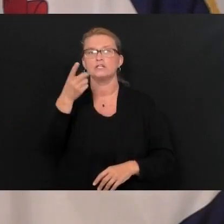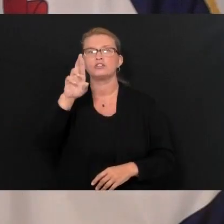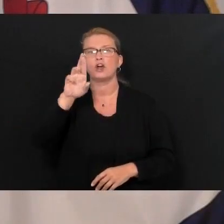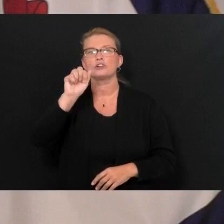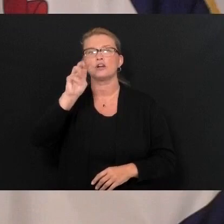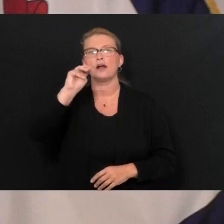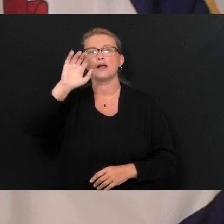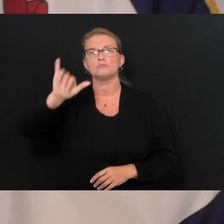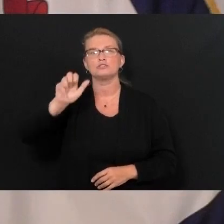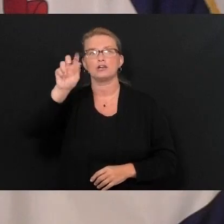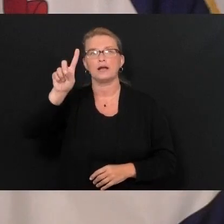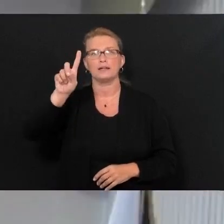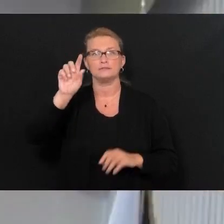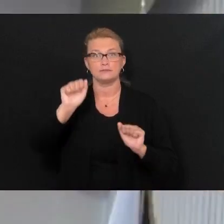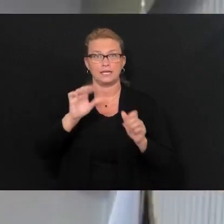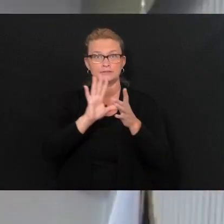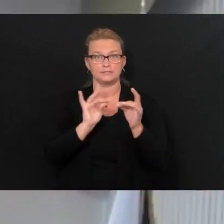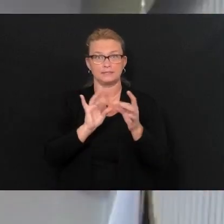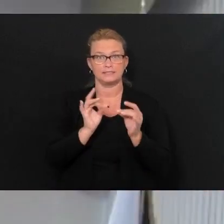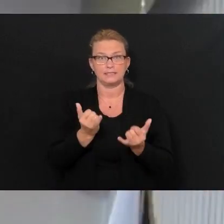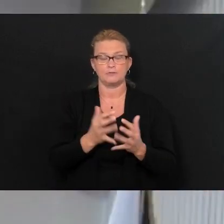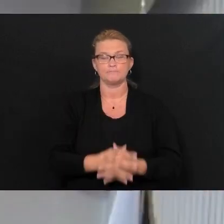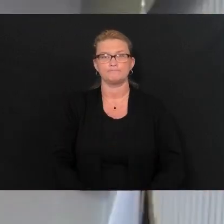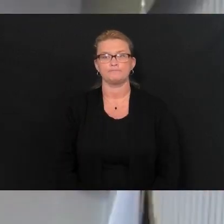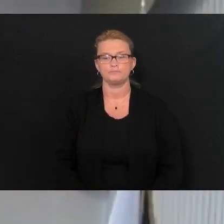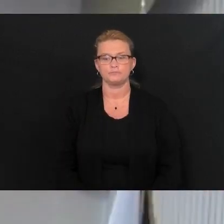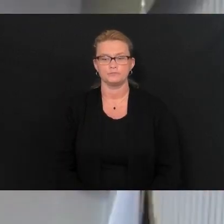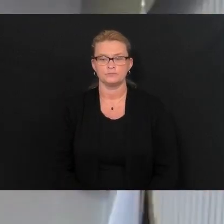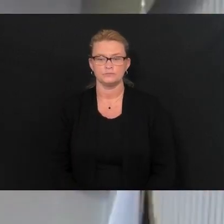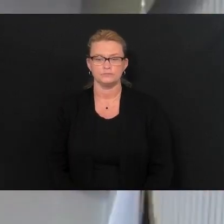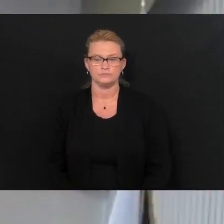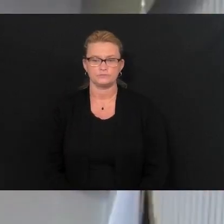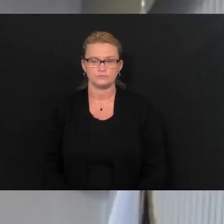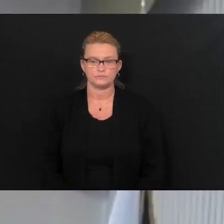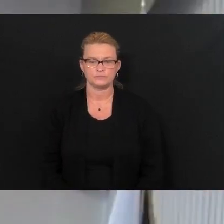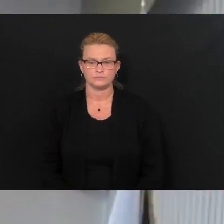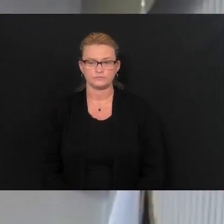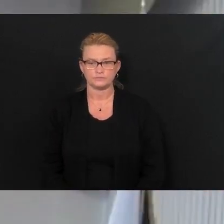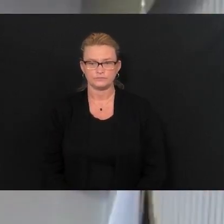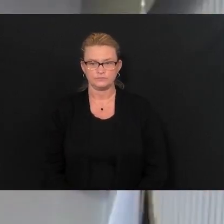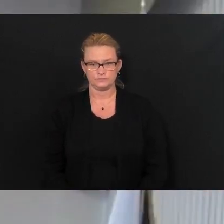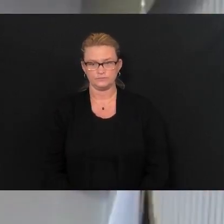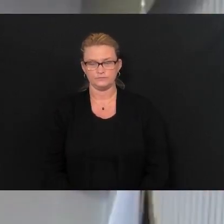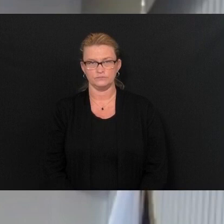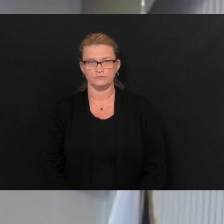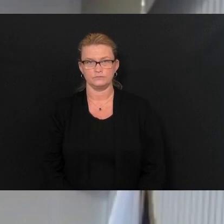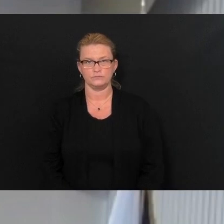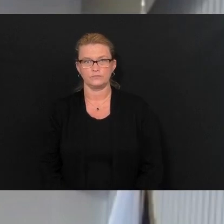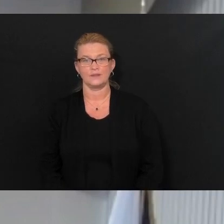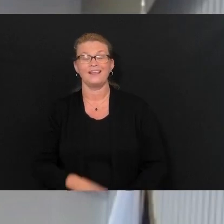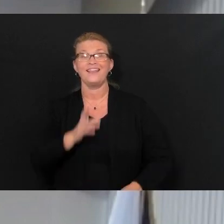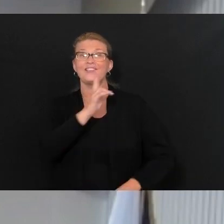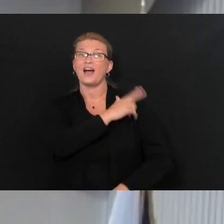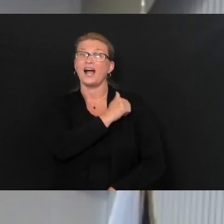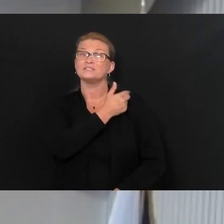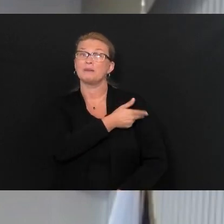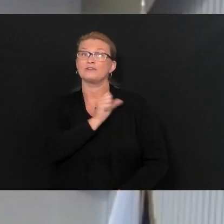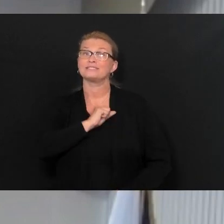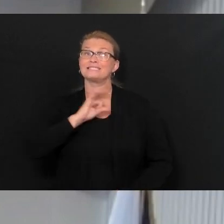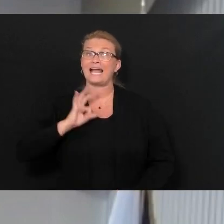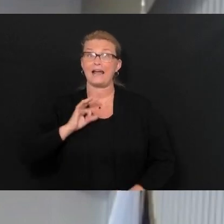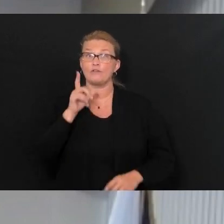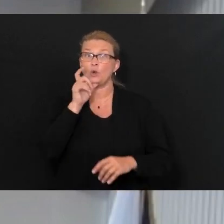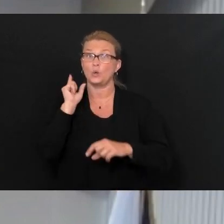if you'll go, please. Hi, Amanda. As far as keeping track of the hospital employees that are testing